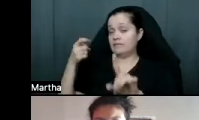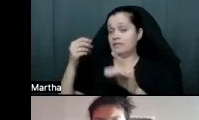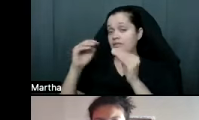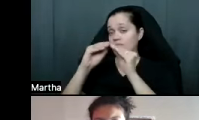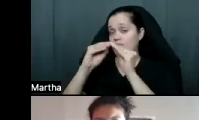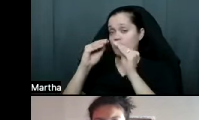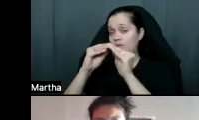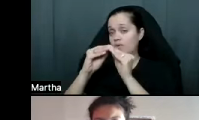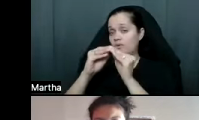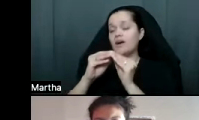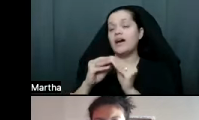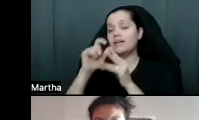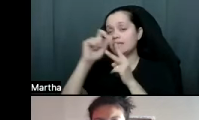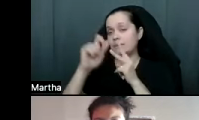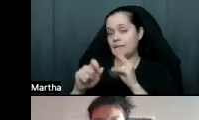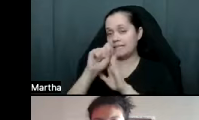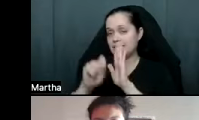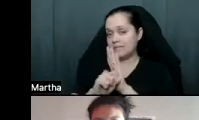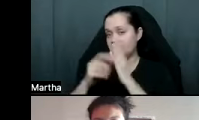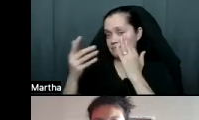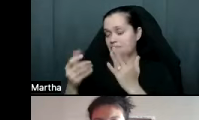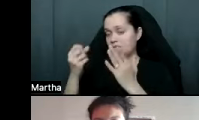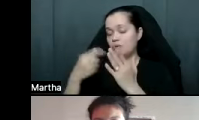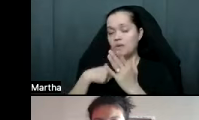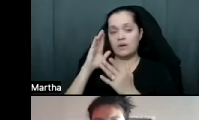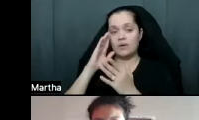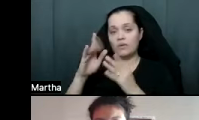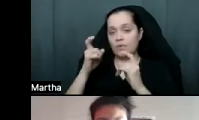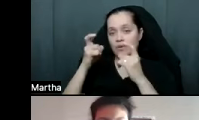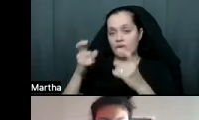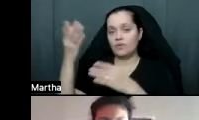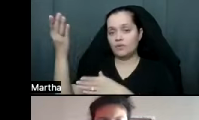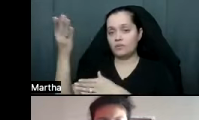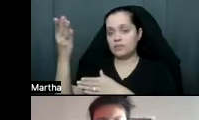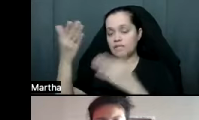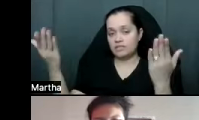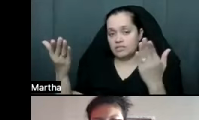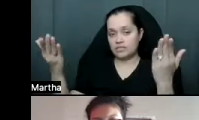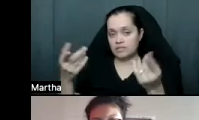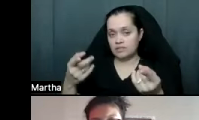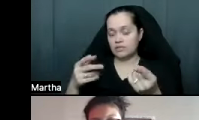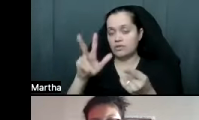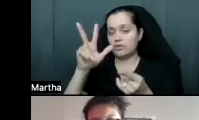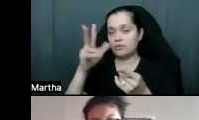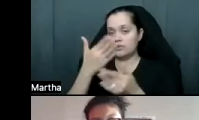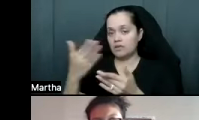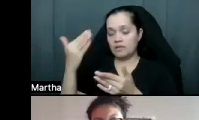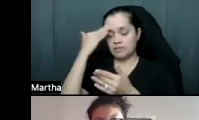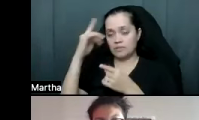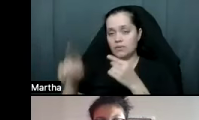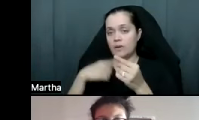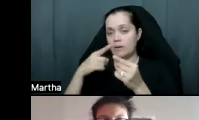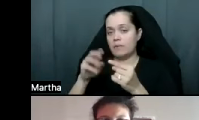more on the chosen state. So I'm going to give you a presentation here, 3 things to know